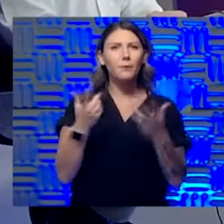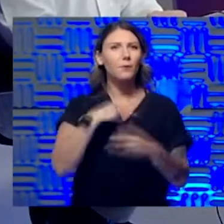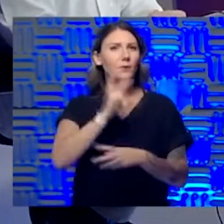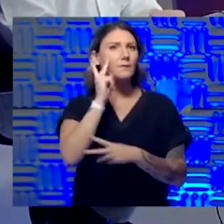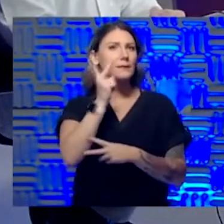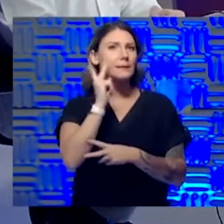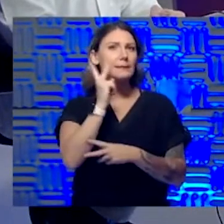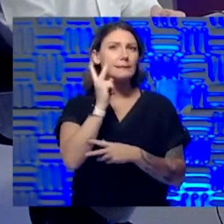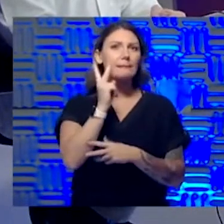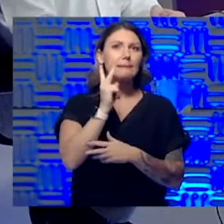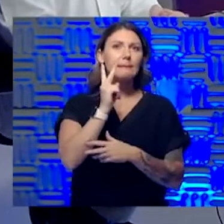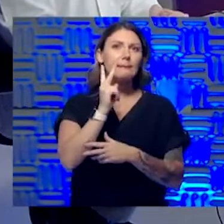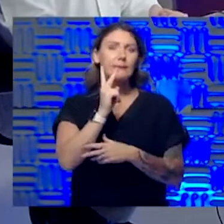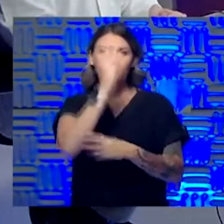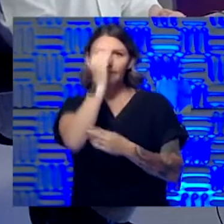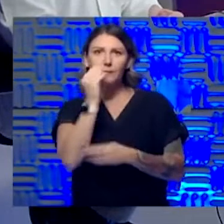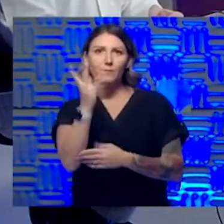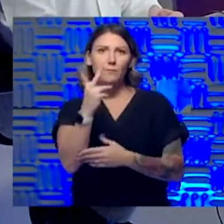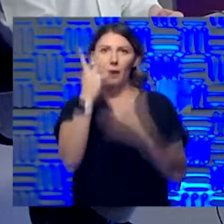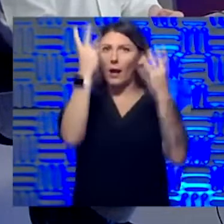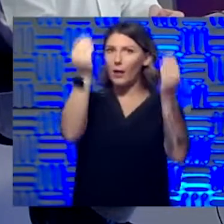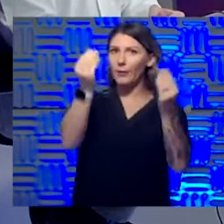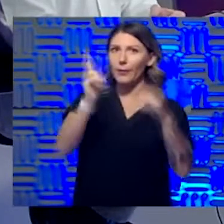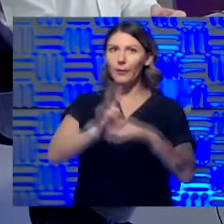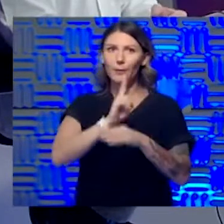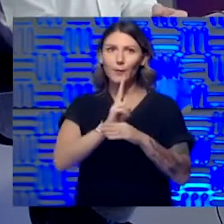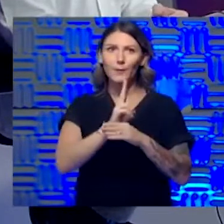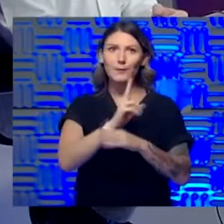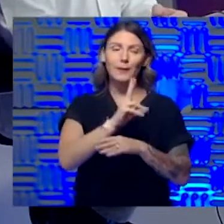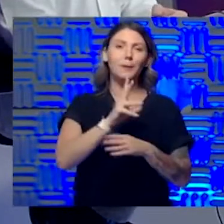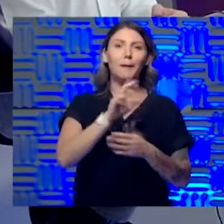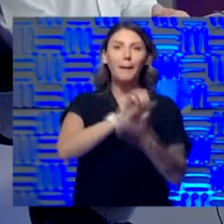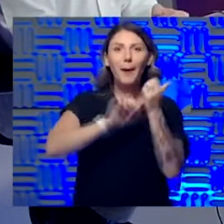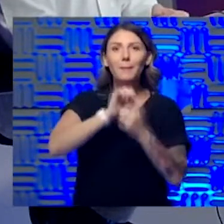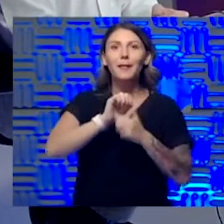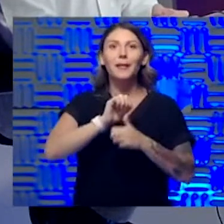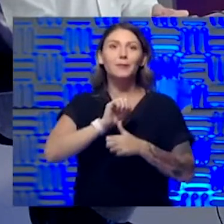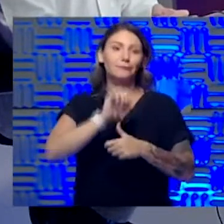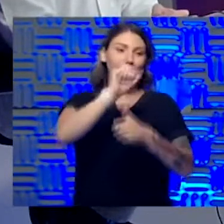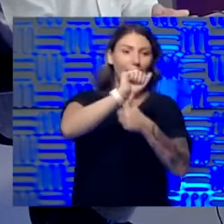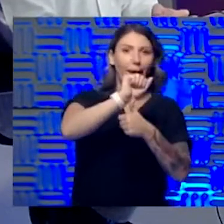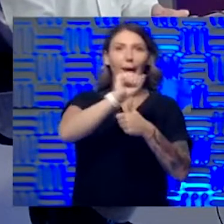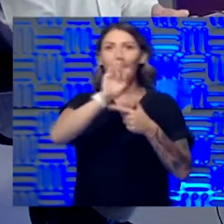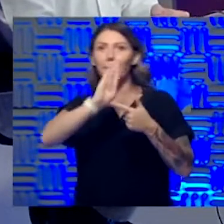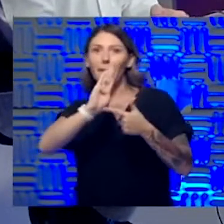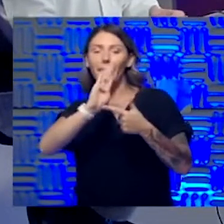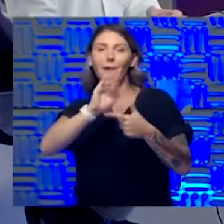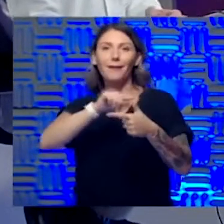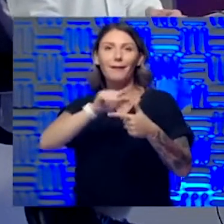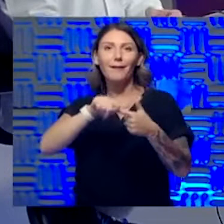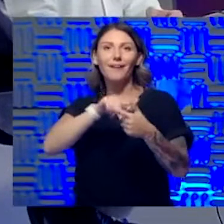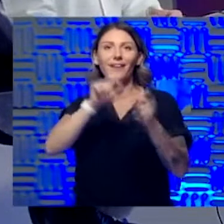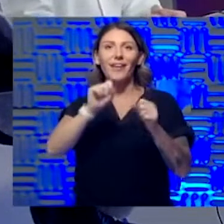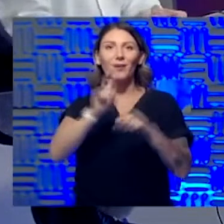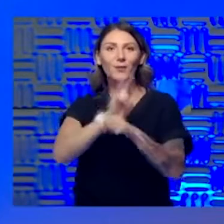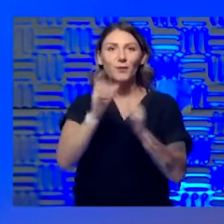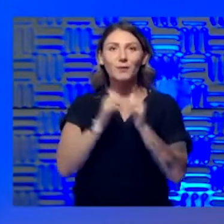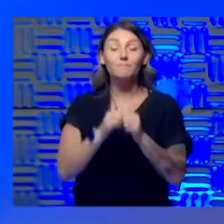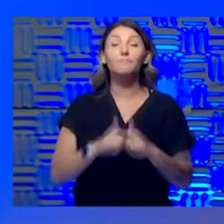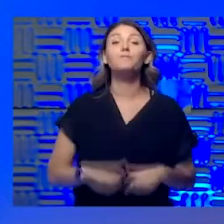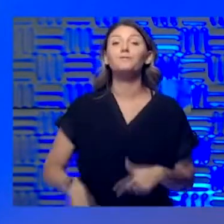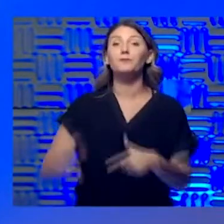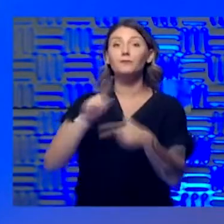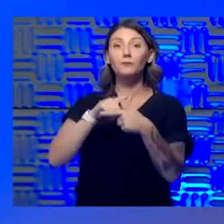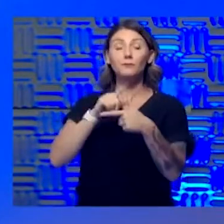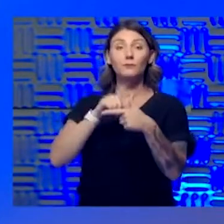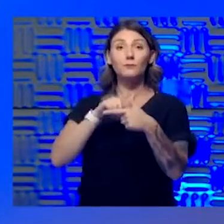data out there about using different drugs in combination, A, and B. Would remdesivir be one of those drugs that can be used in combination? Yeah. Certainly remdesivir hasn't